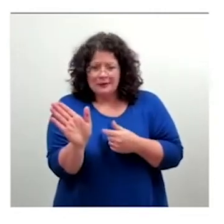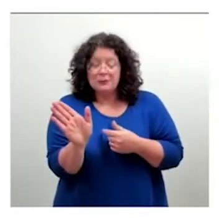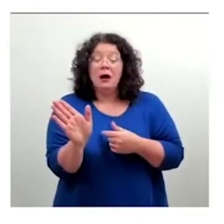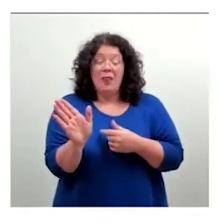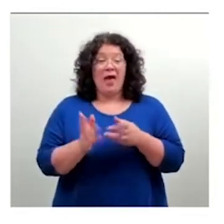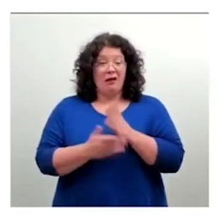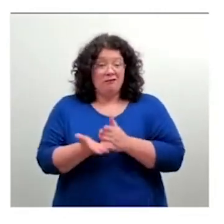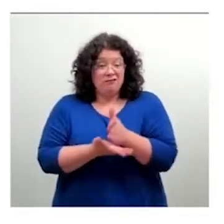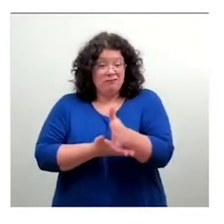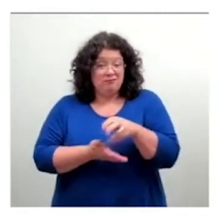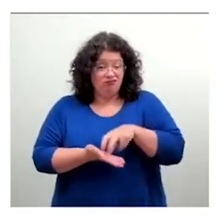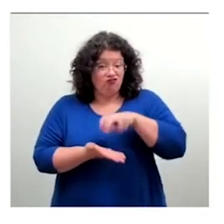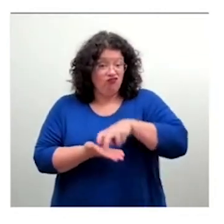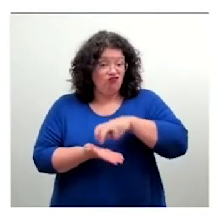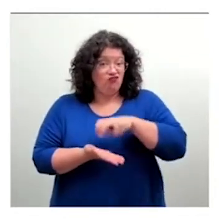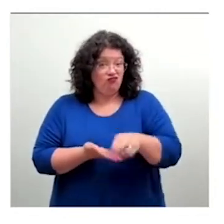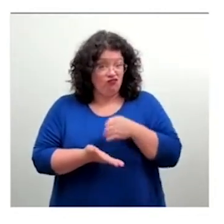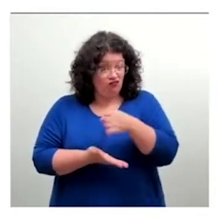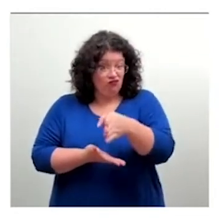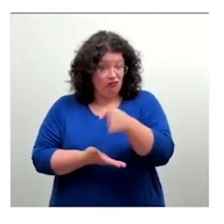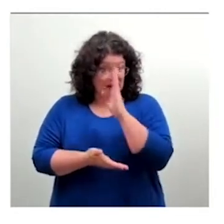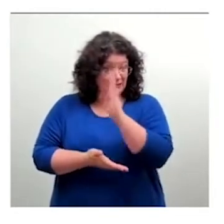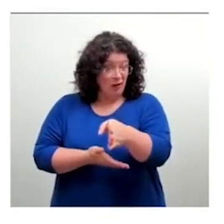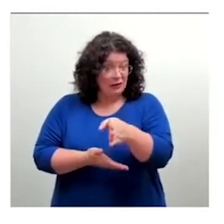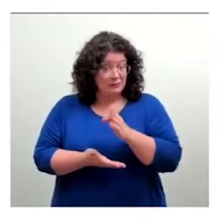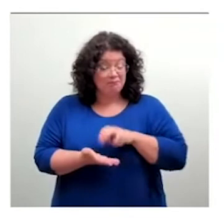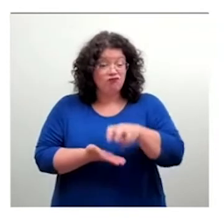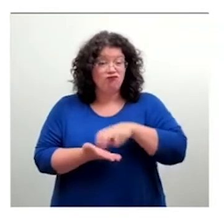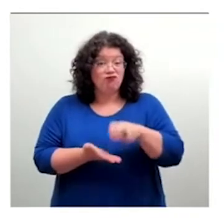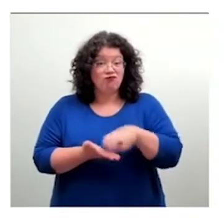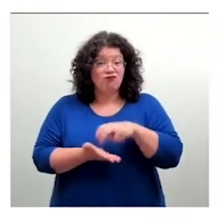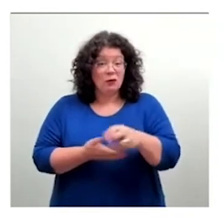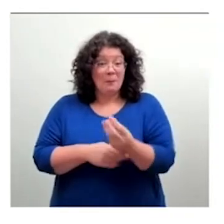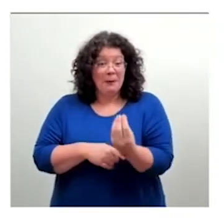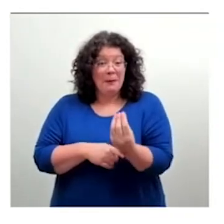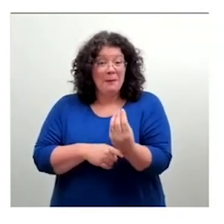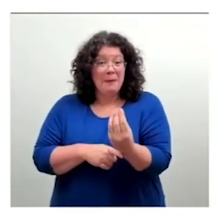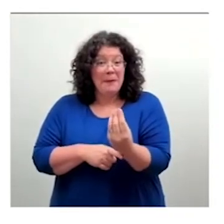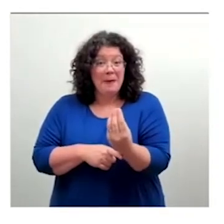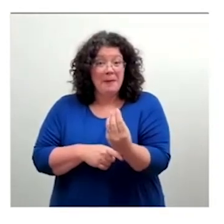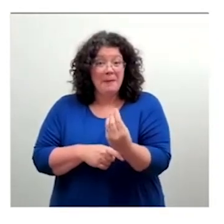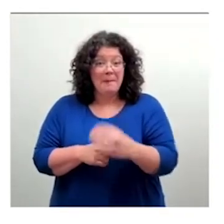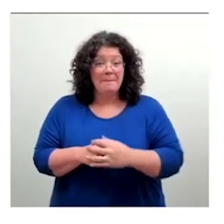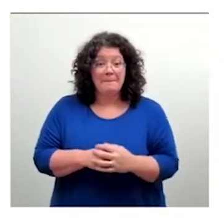over the here later beacon. today. We're going to start hearing it coming on our left as we get close to the Local Burger. Joseph Jewelry.